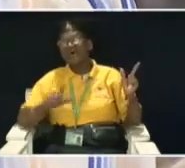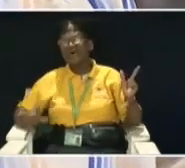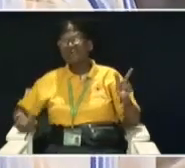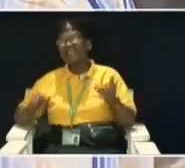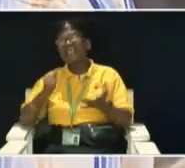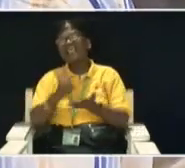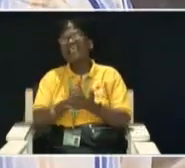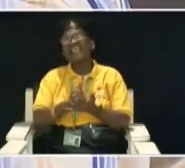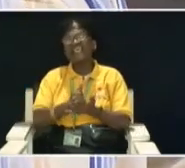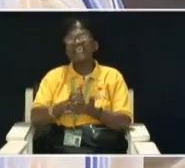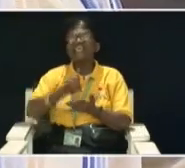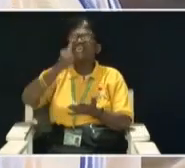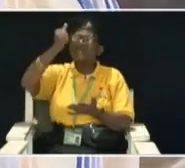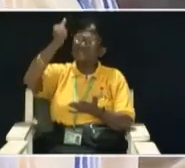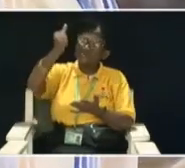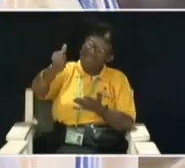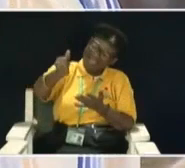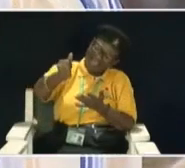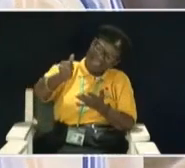Lord.